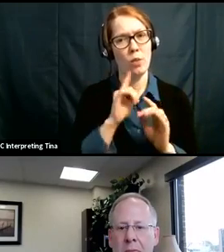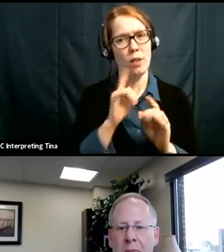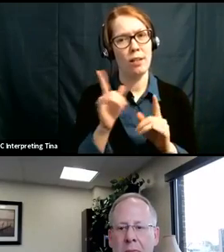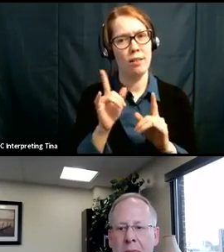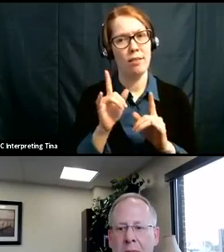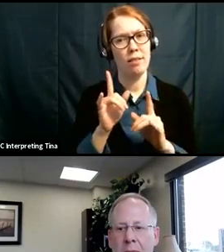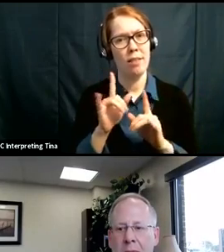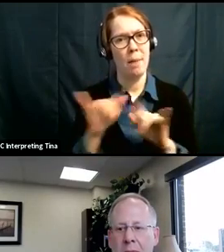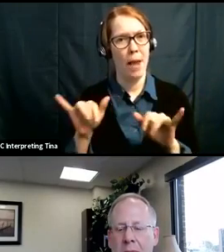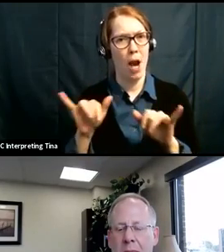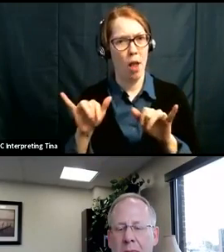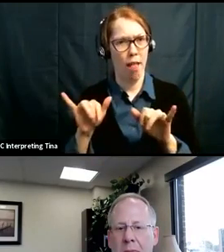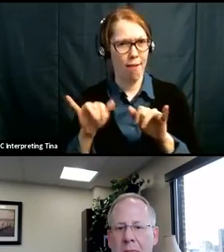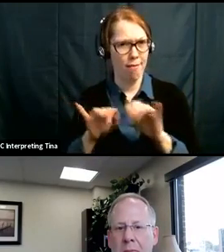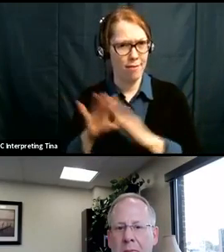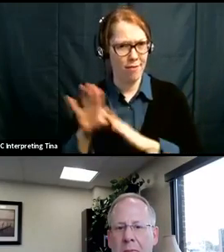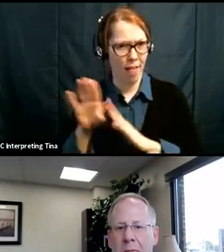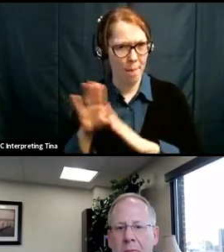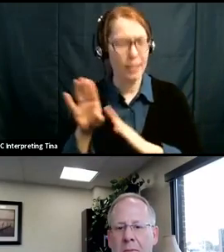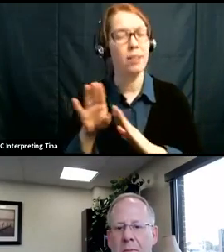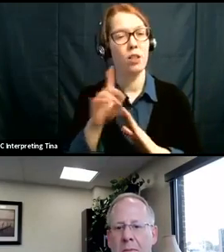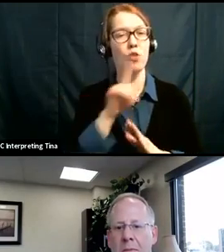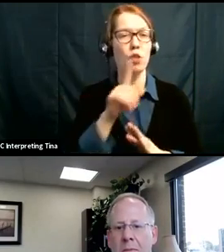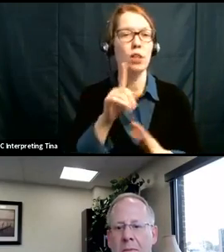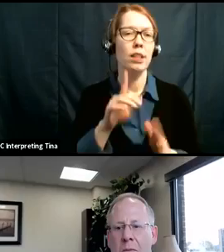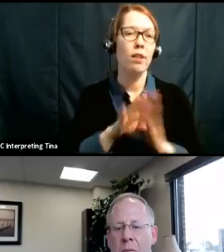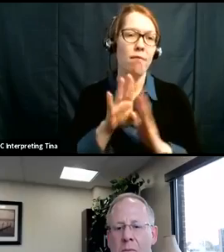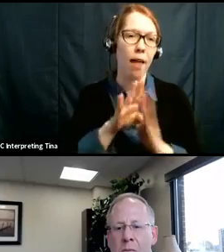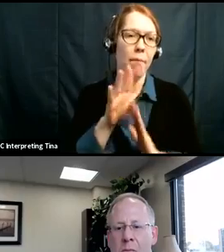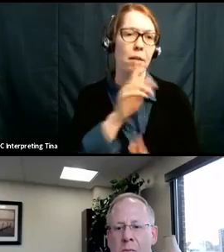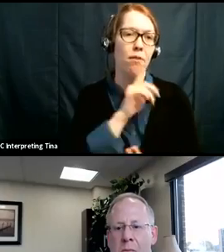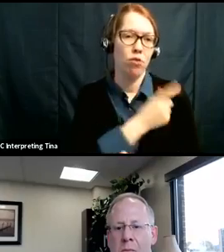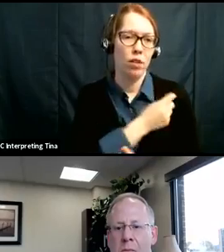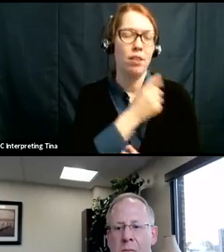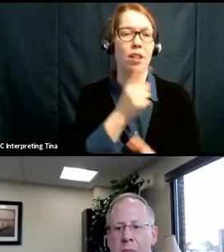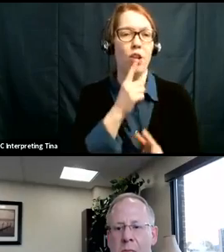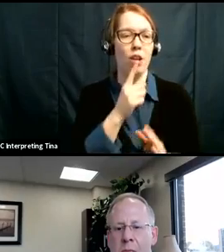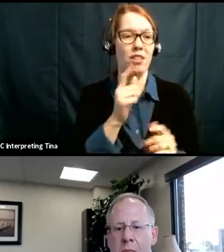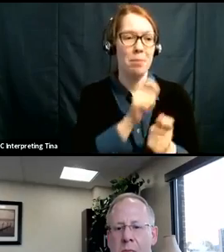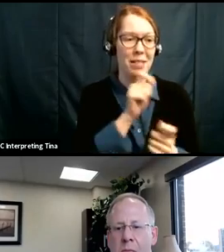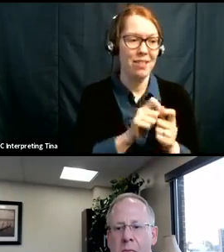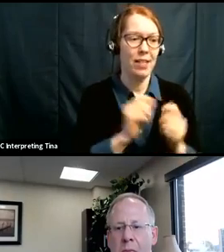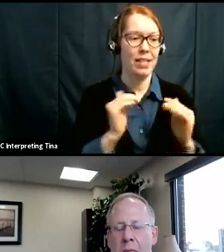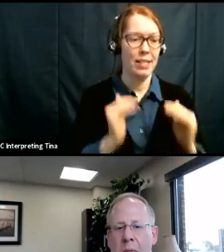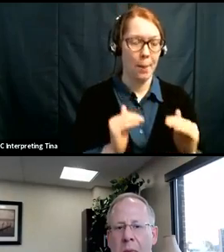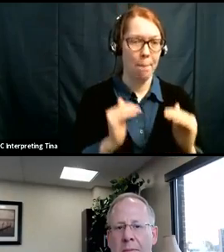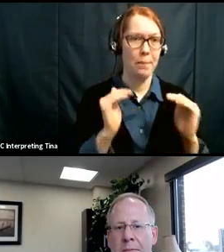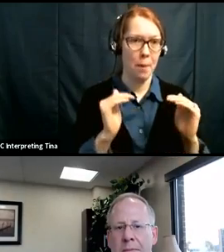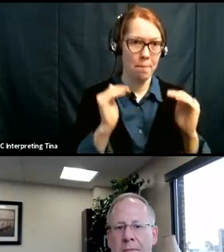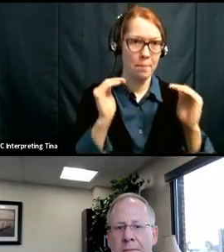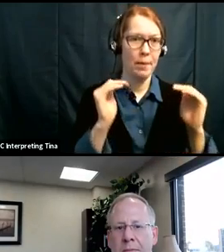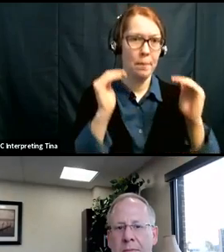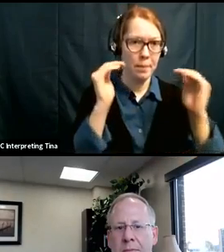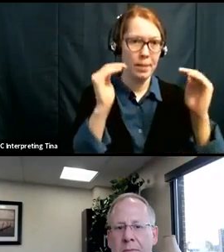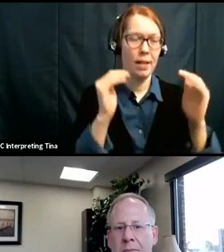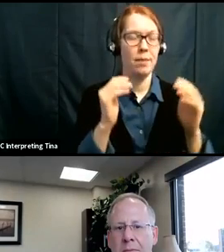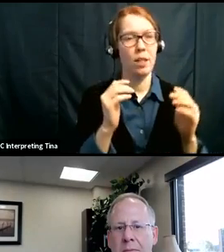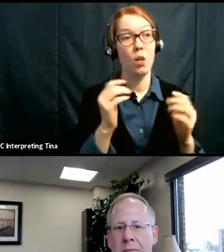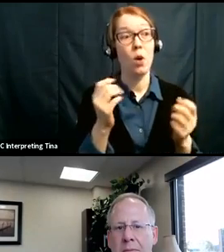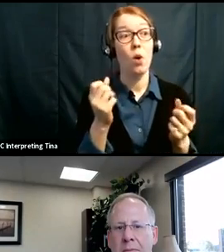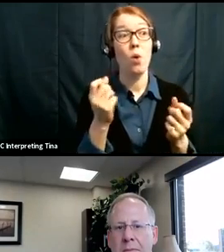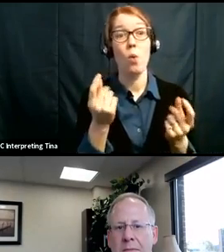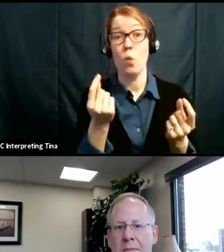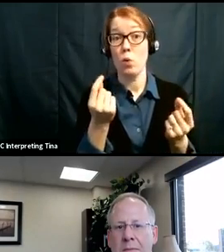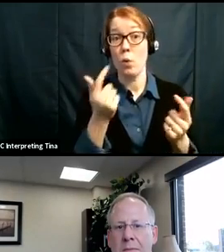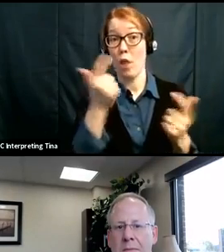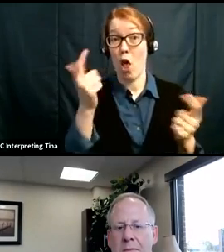development. Usually with vaccine development, there's a lot of sequential steps, and what several large companies are doing right